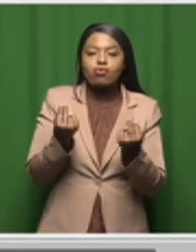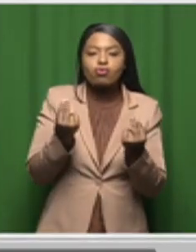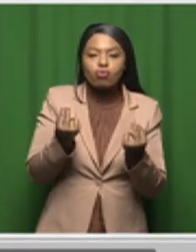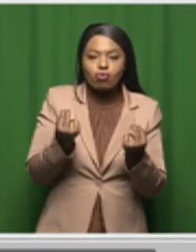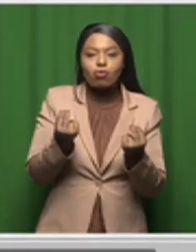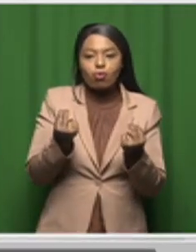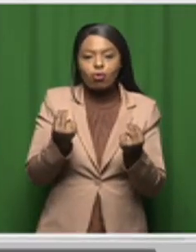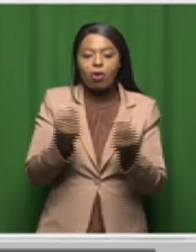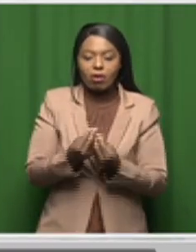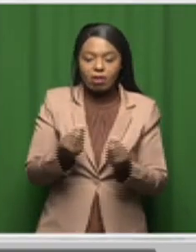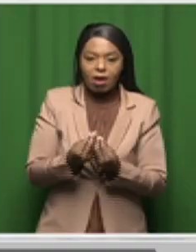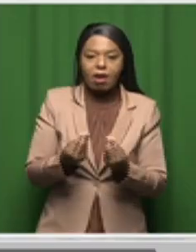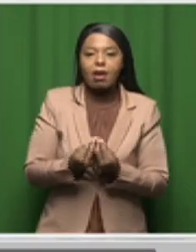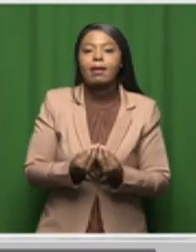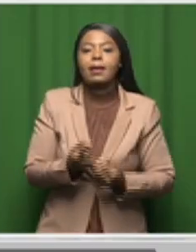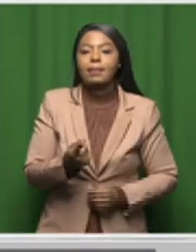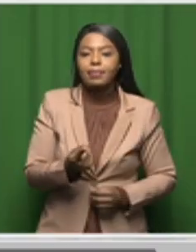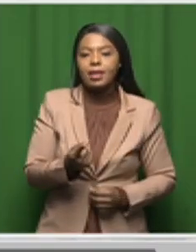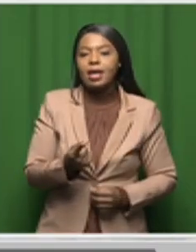so many